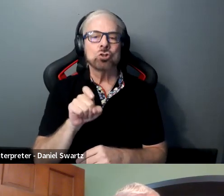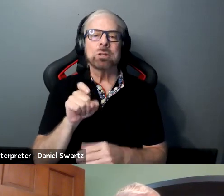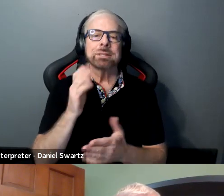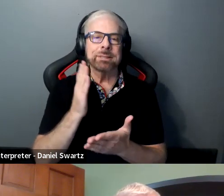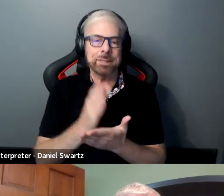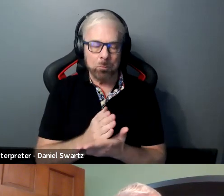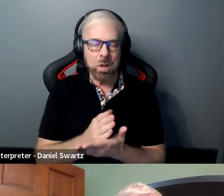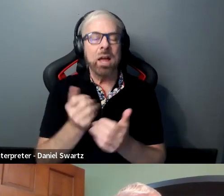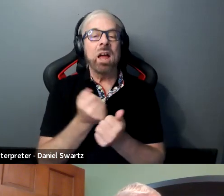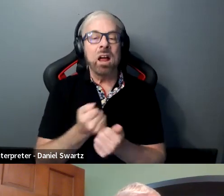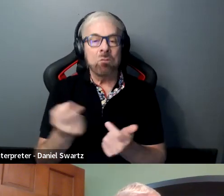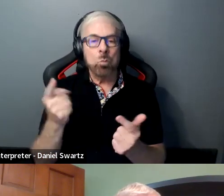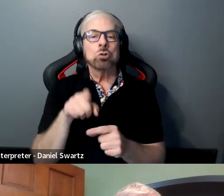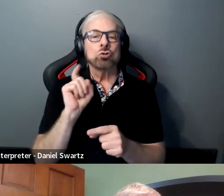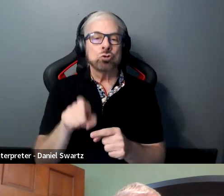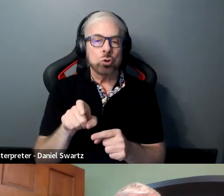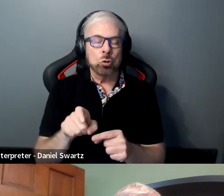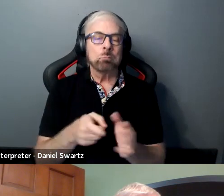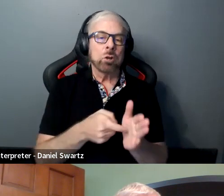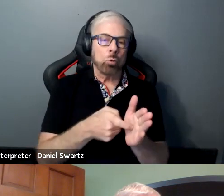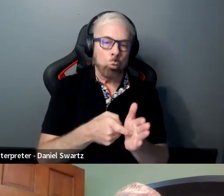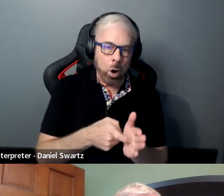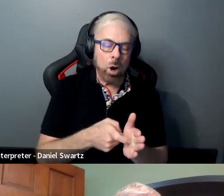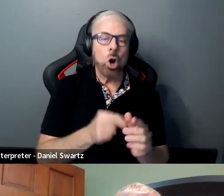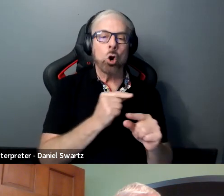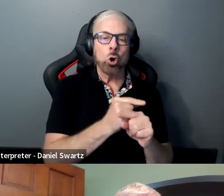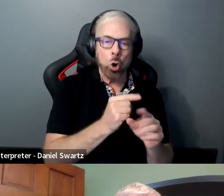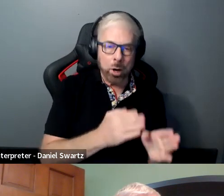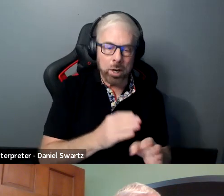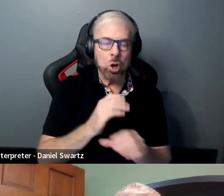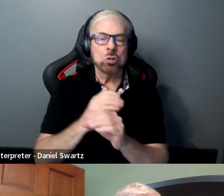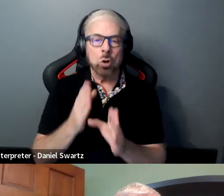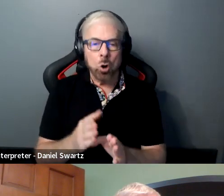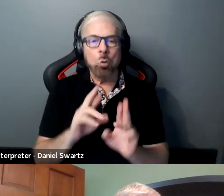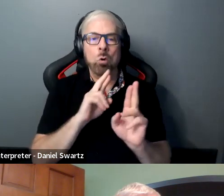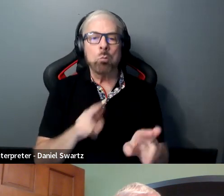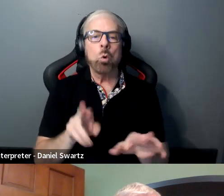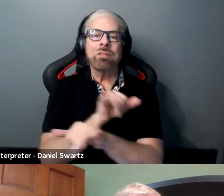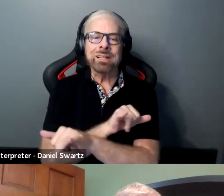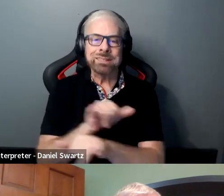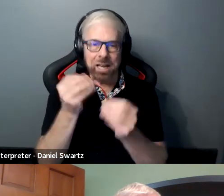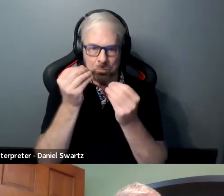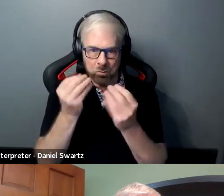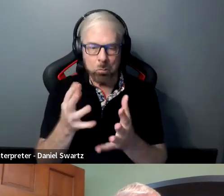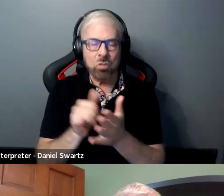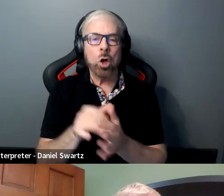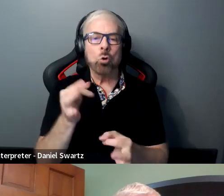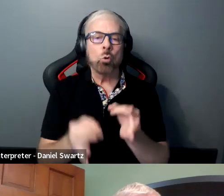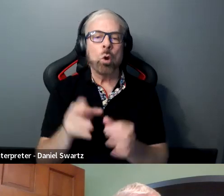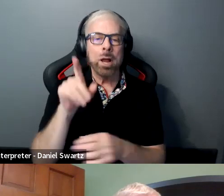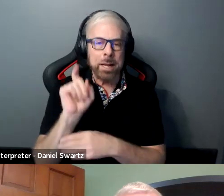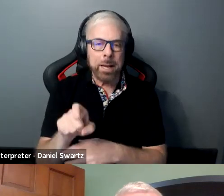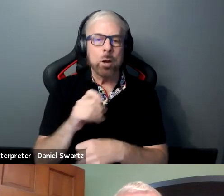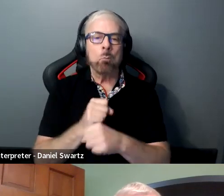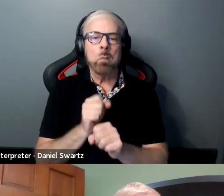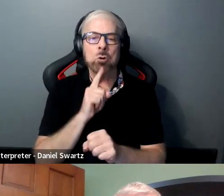be required who's a guardian or conservator to report the same information that the court needs to make sure